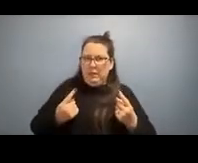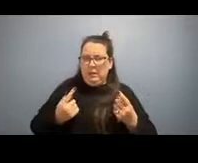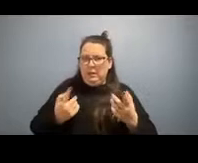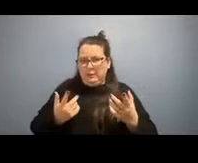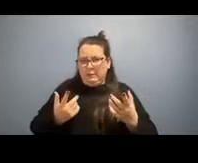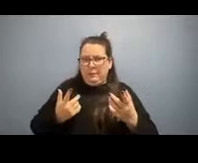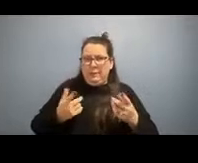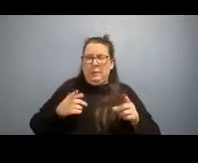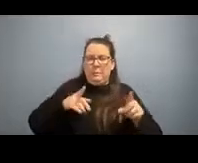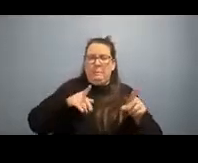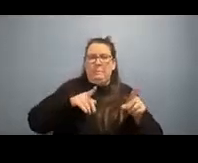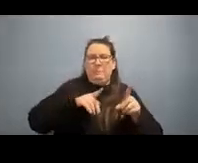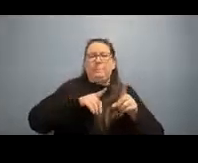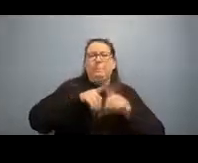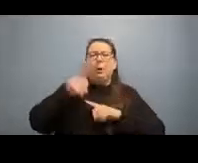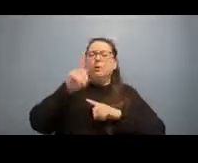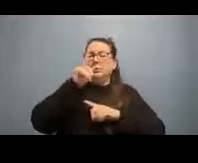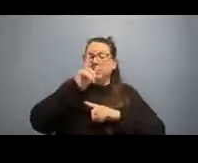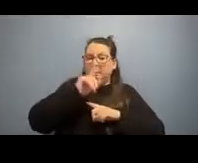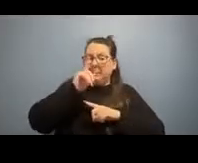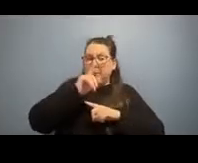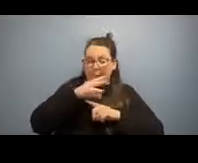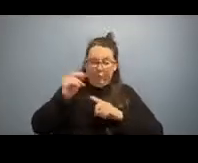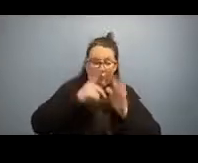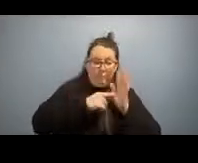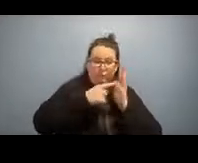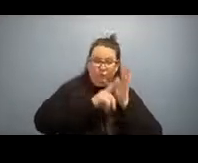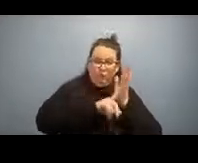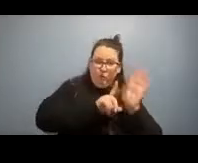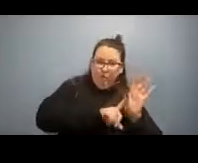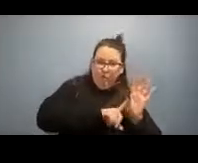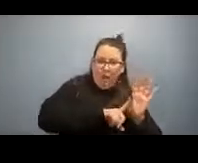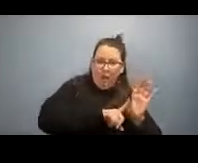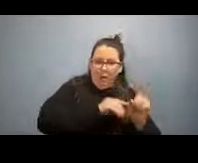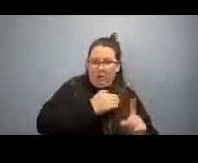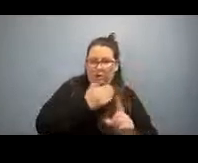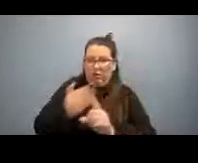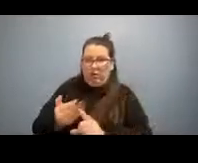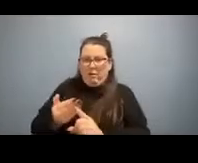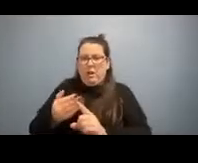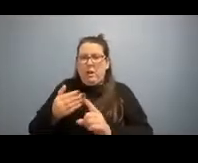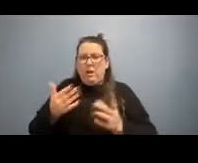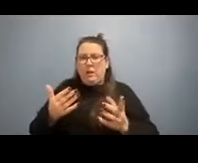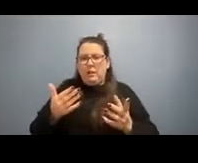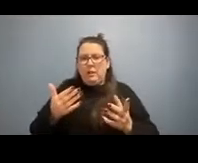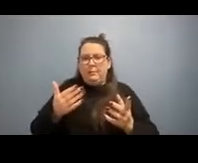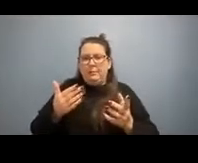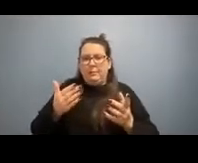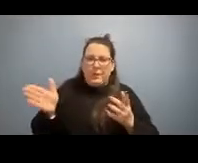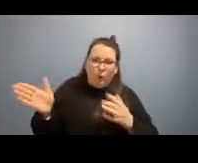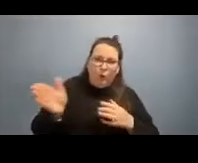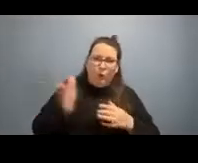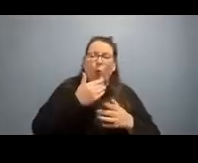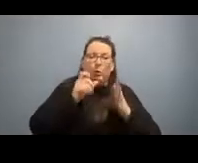that we've had since the 12th of July, and also the 2 cases on the 24th of June, they all are the